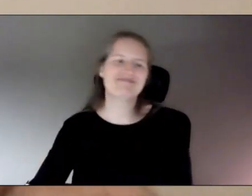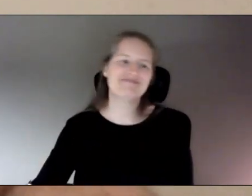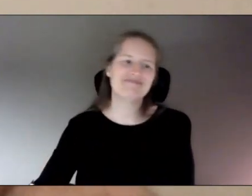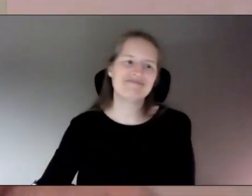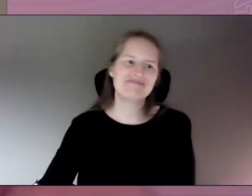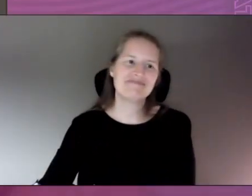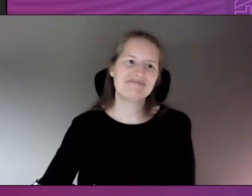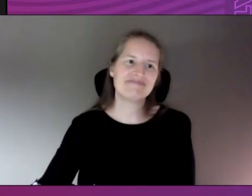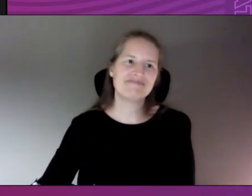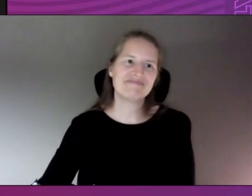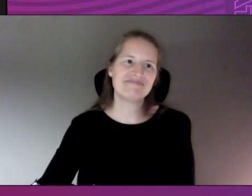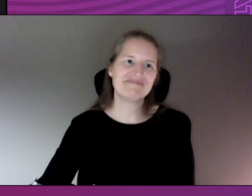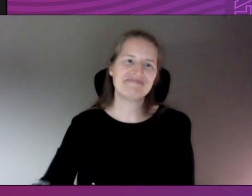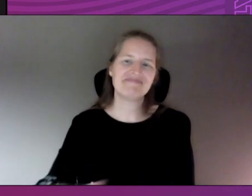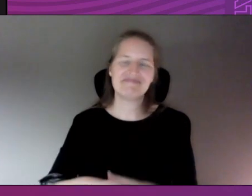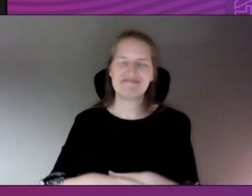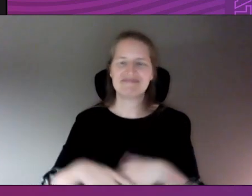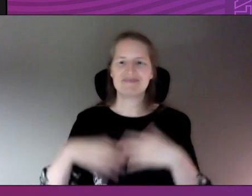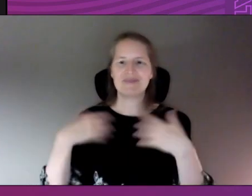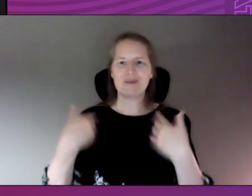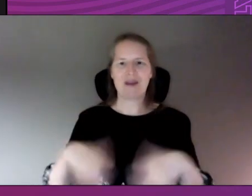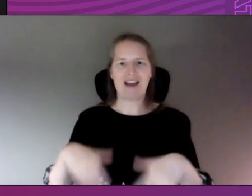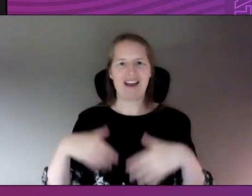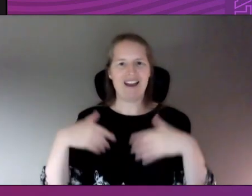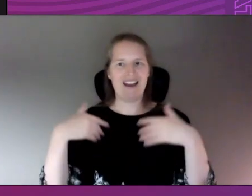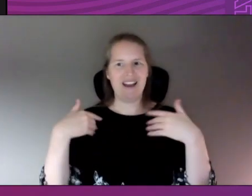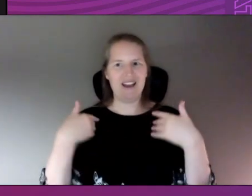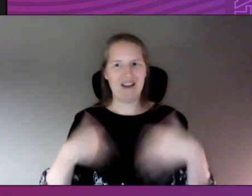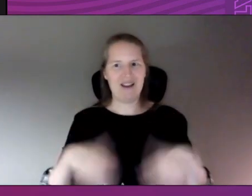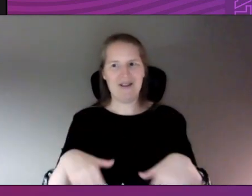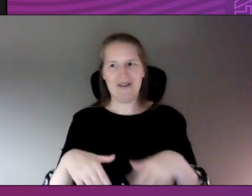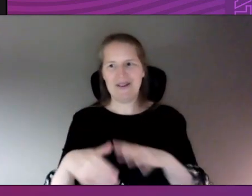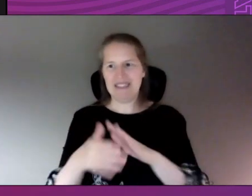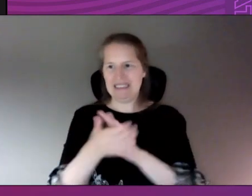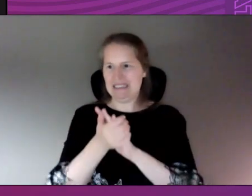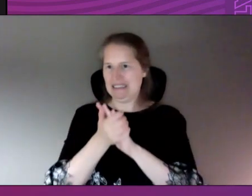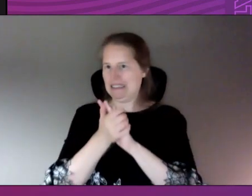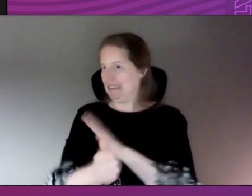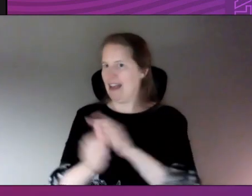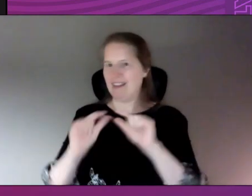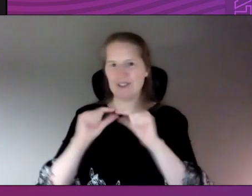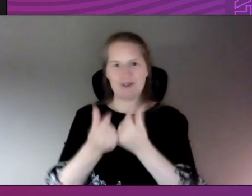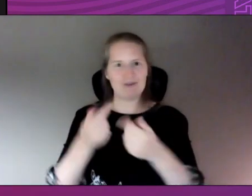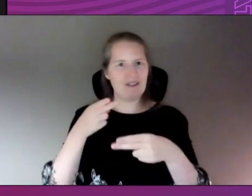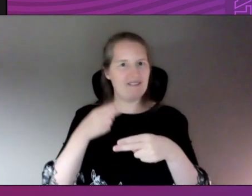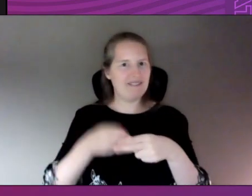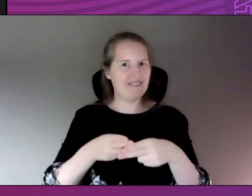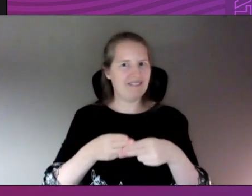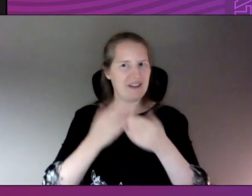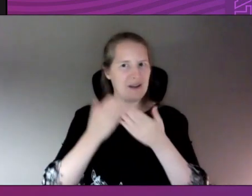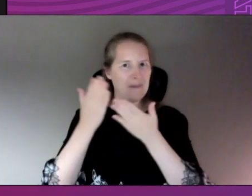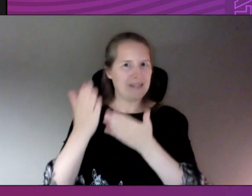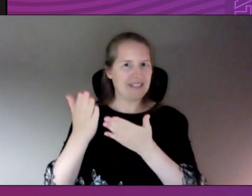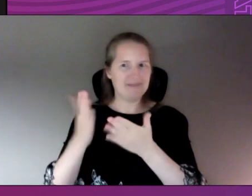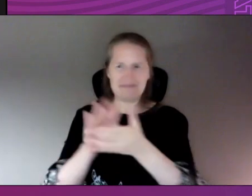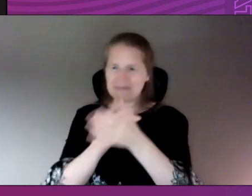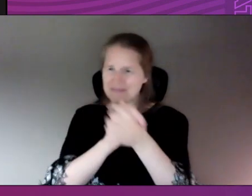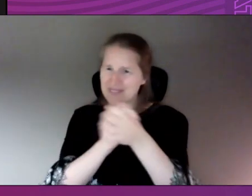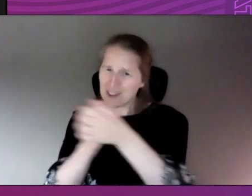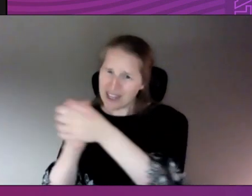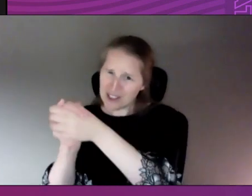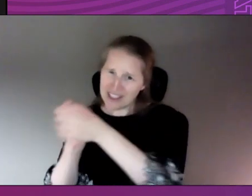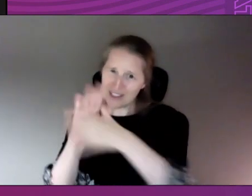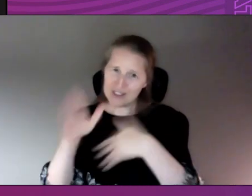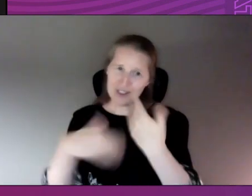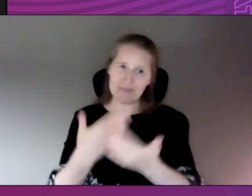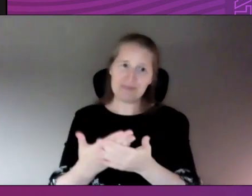Oh, God. What a talented group of nominees. Congrats again. Yeah.